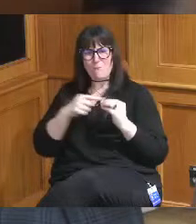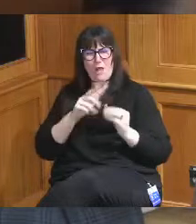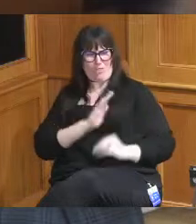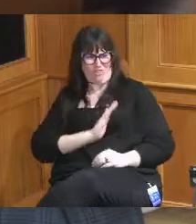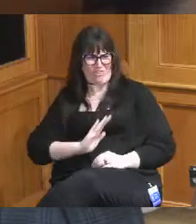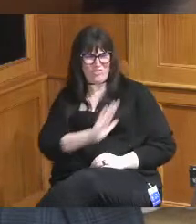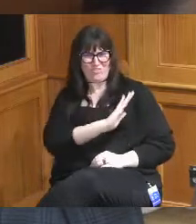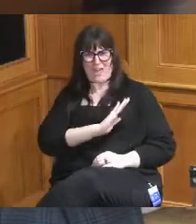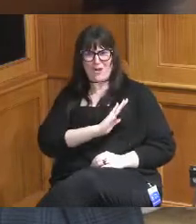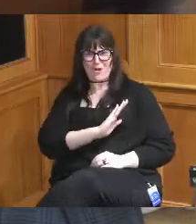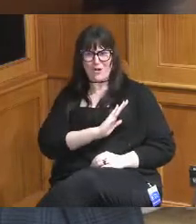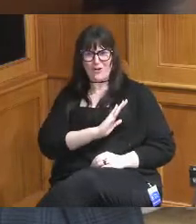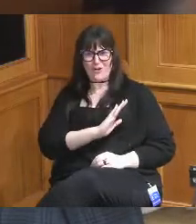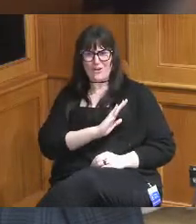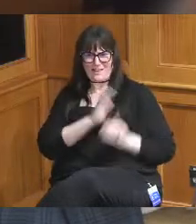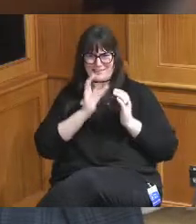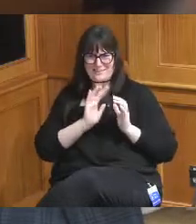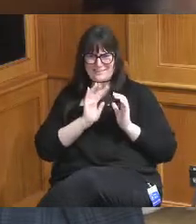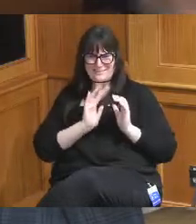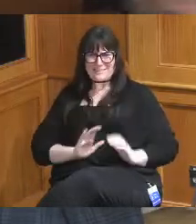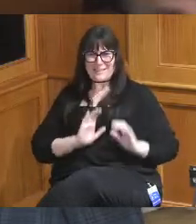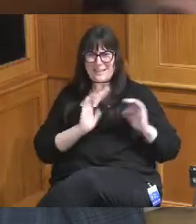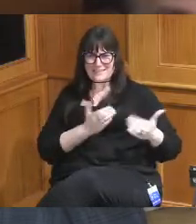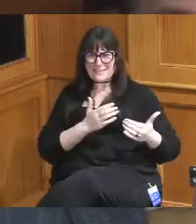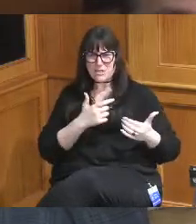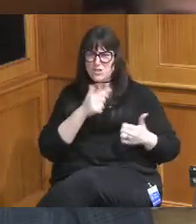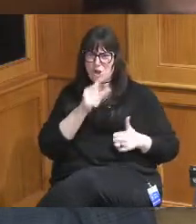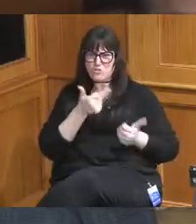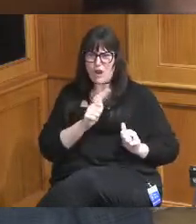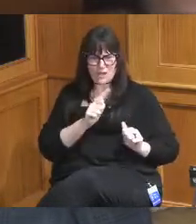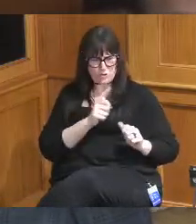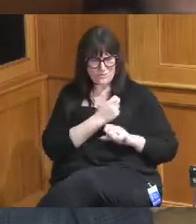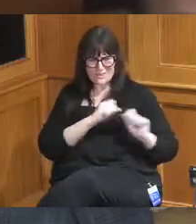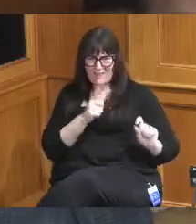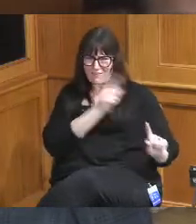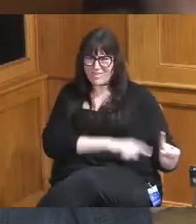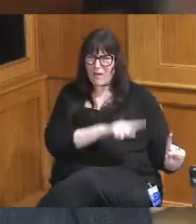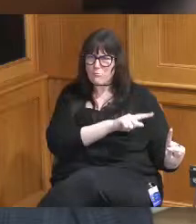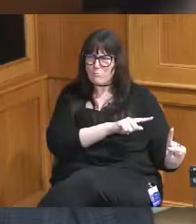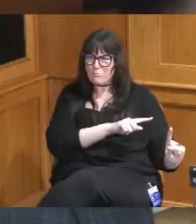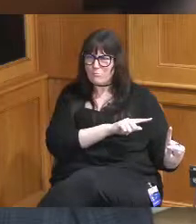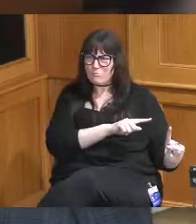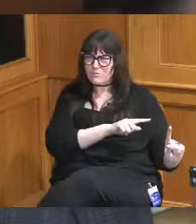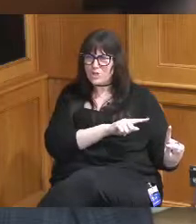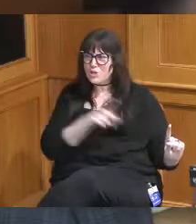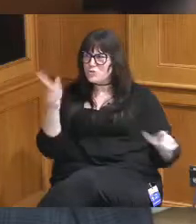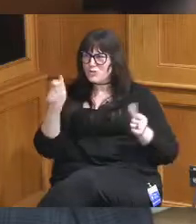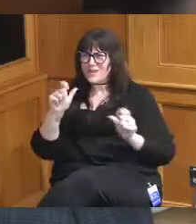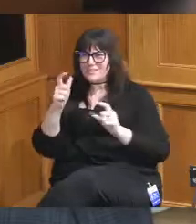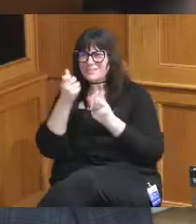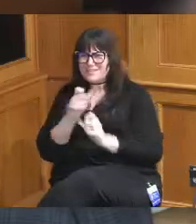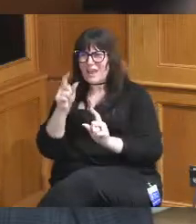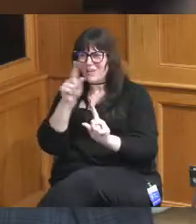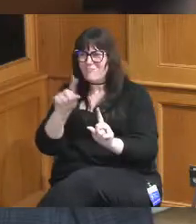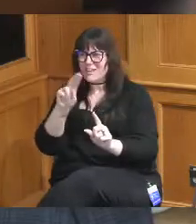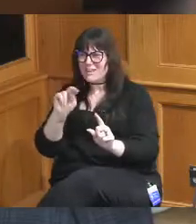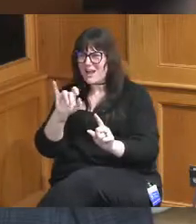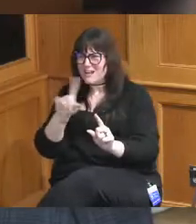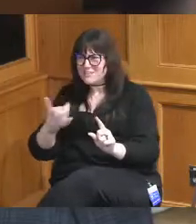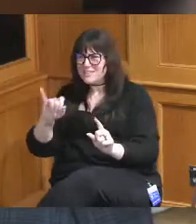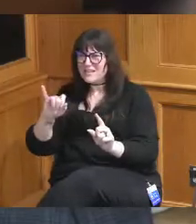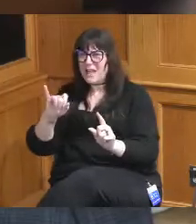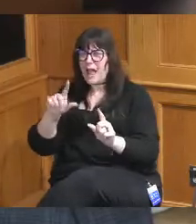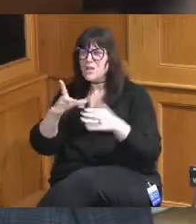here of Lincoln Heights? We not trying to get them out of harm's way? And then to take it to a school, you led them to a